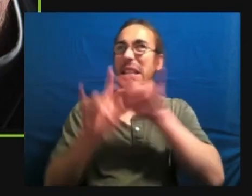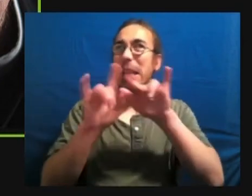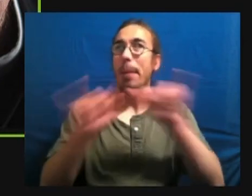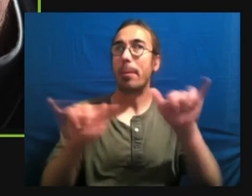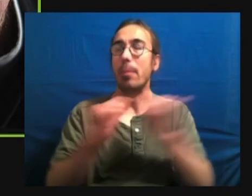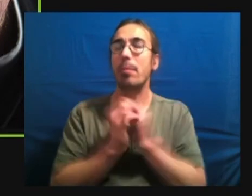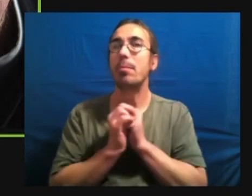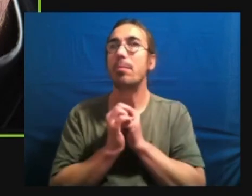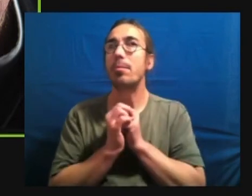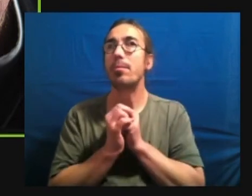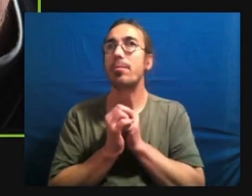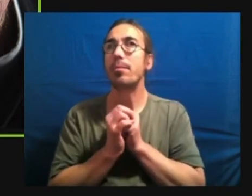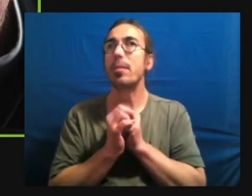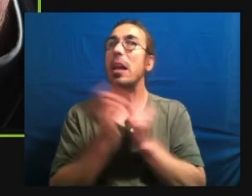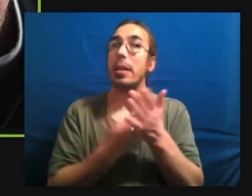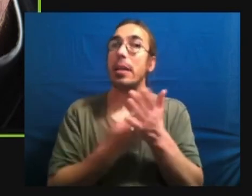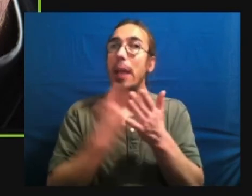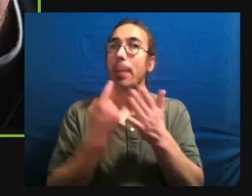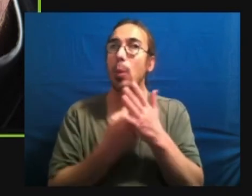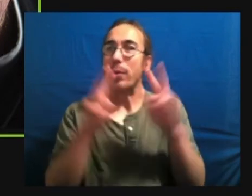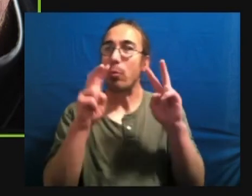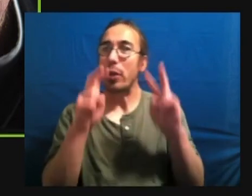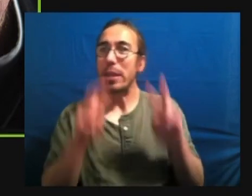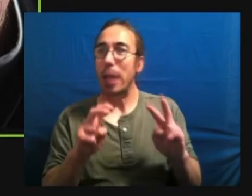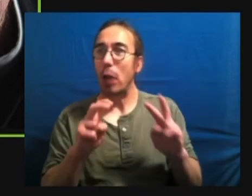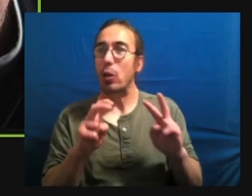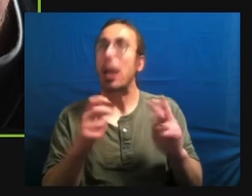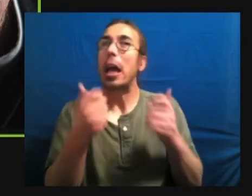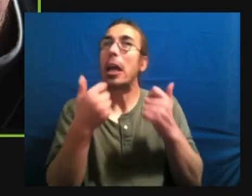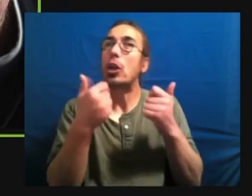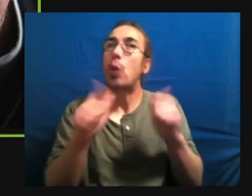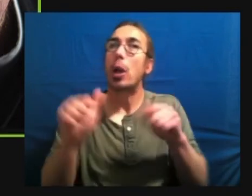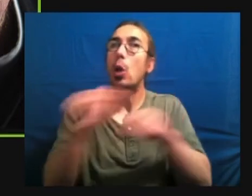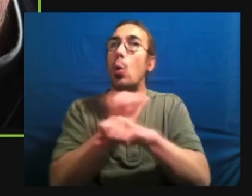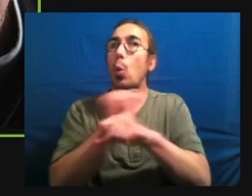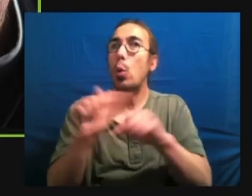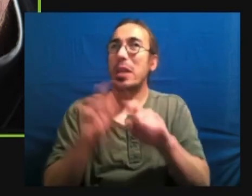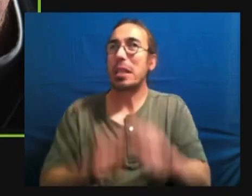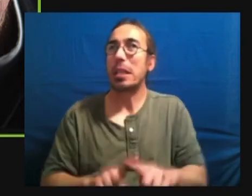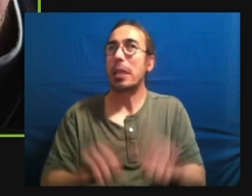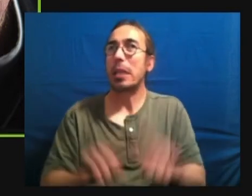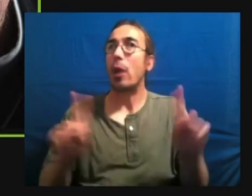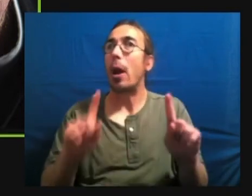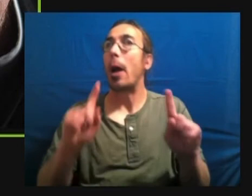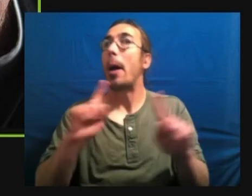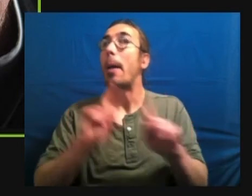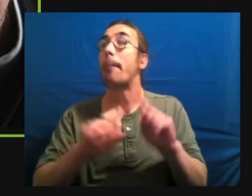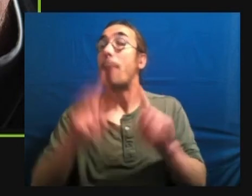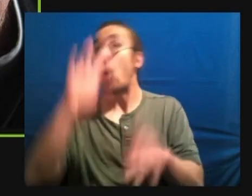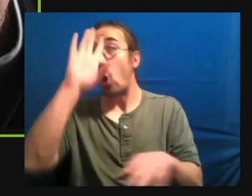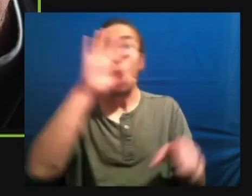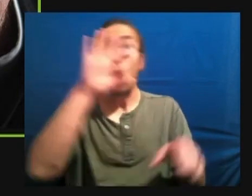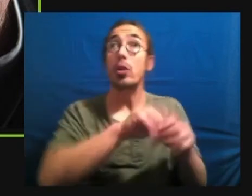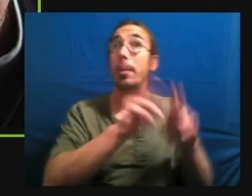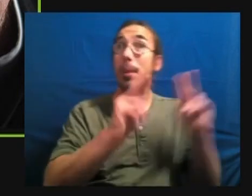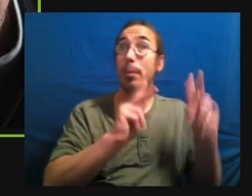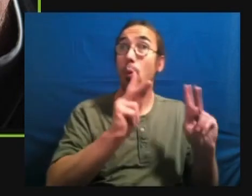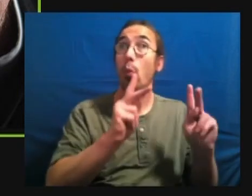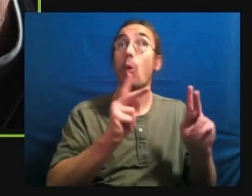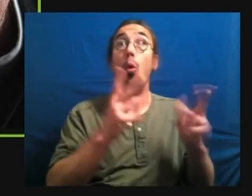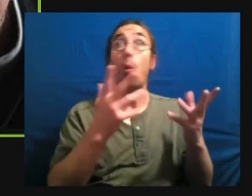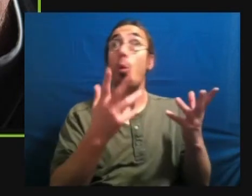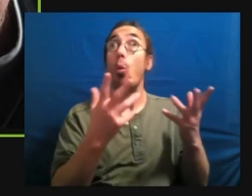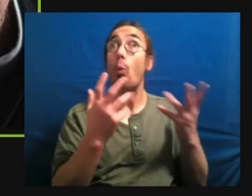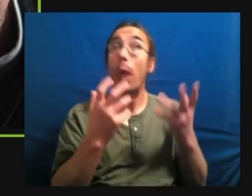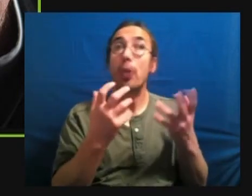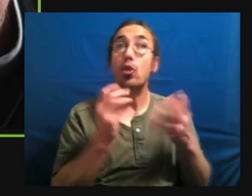down sometimes and do them differently. But autistic people very much, like you said, want to